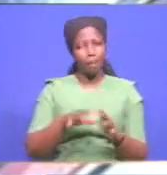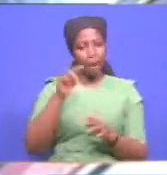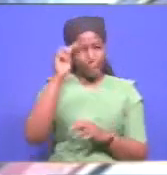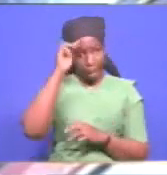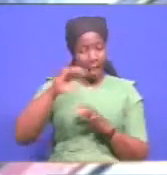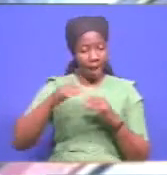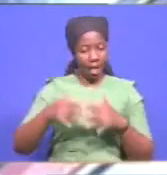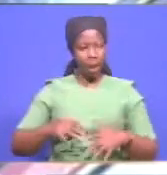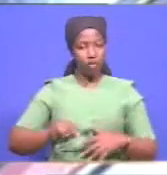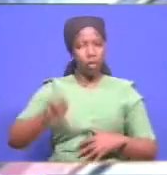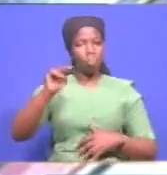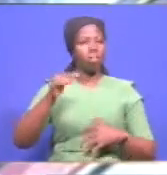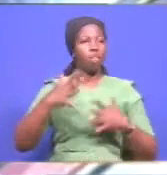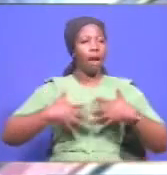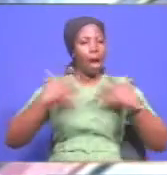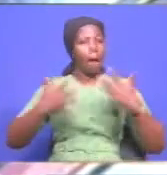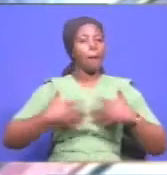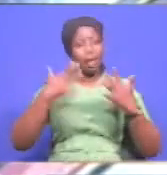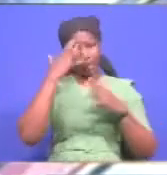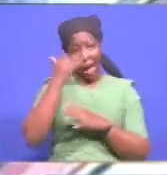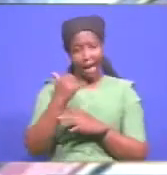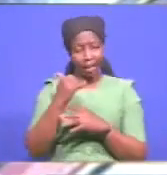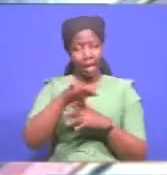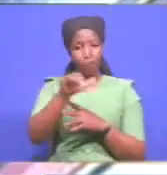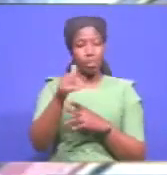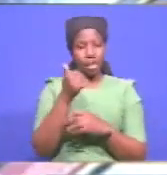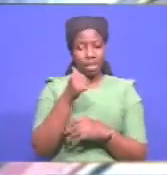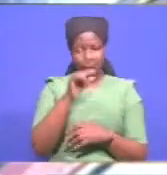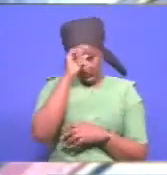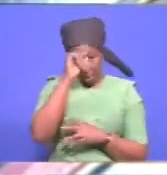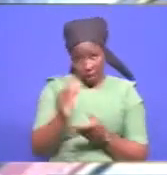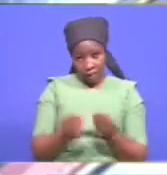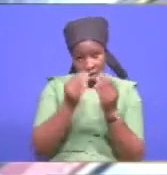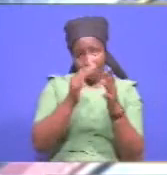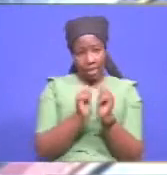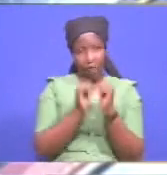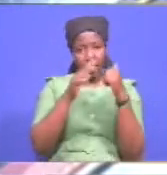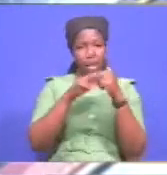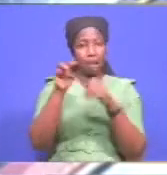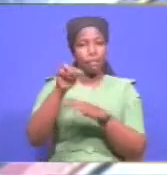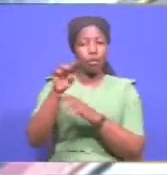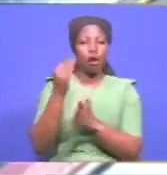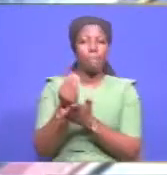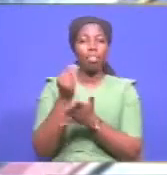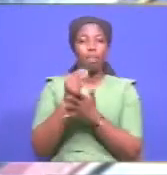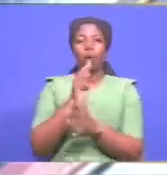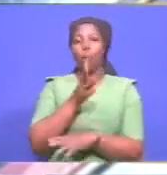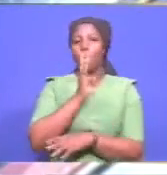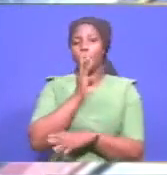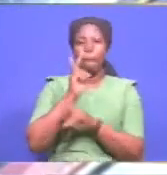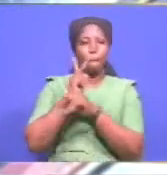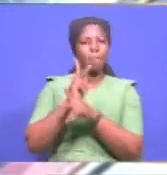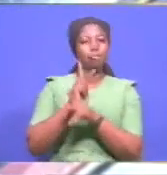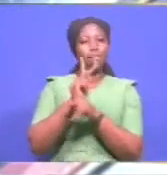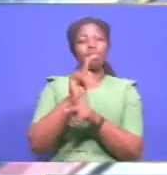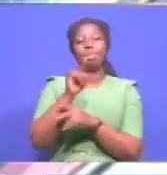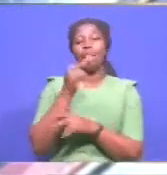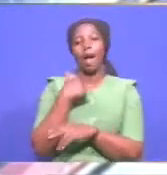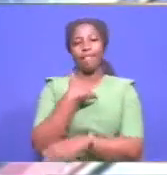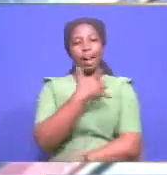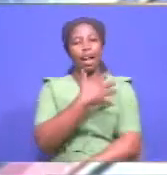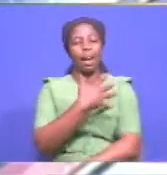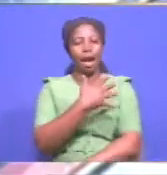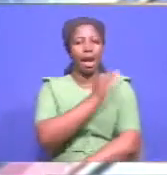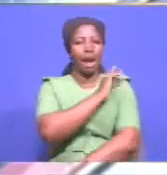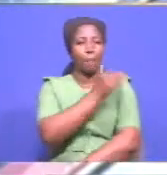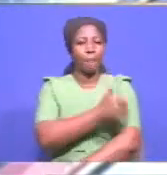have a reason to smile after the county government donated a 17 million shilling water pump. The pump has a capacity to help